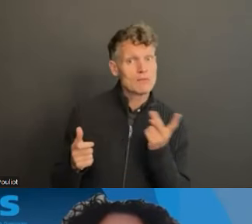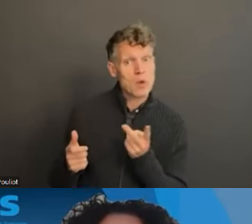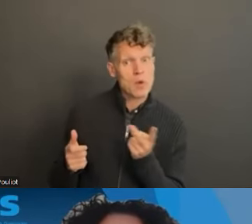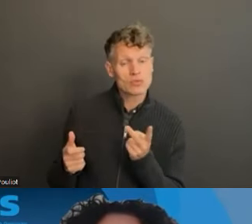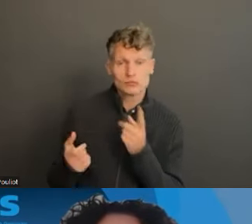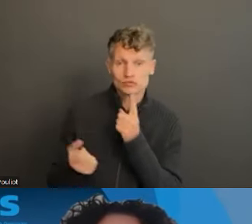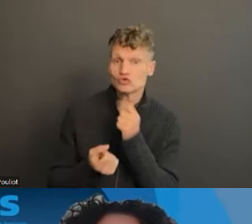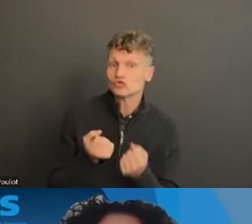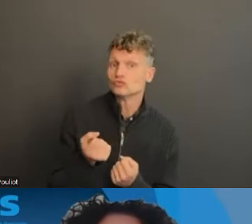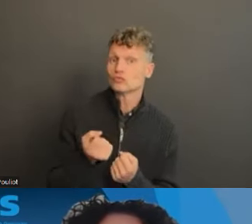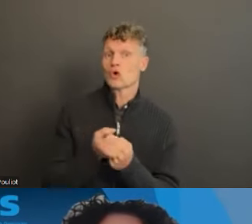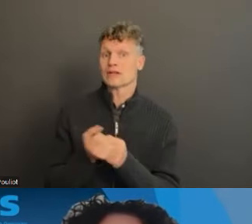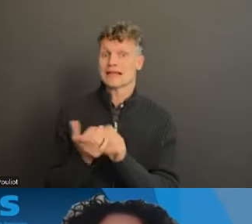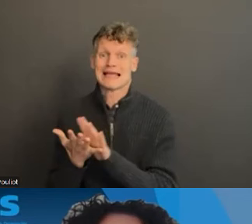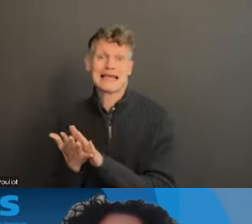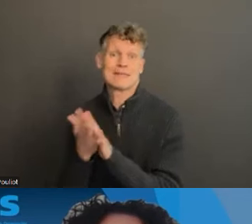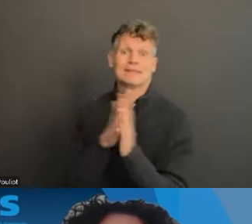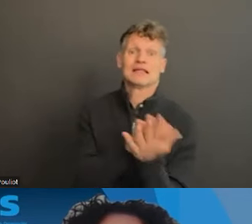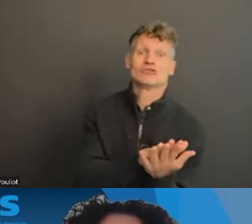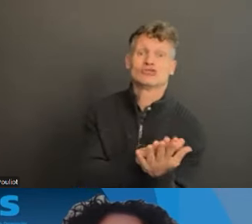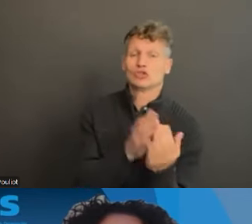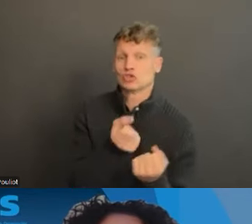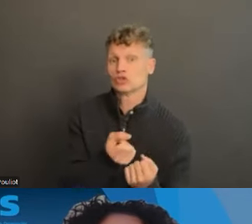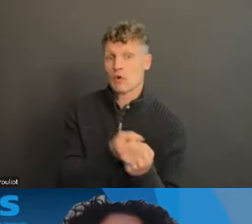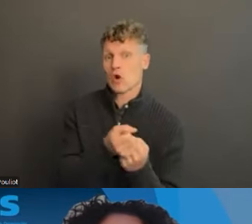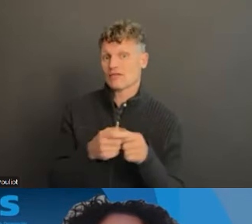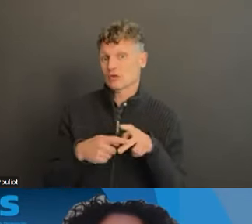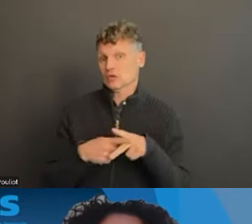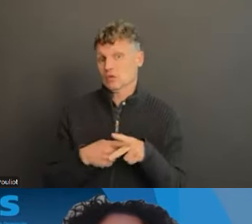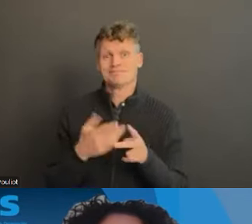implementation and for supporting the implementation of this tool. Thank you.